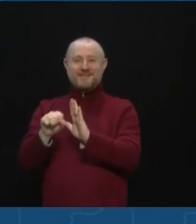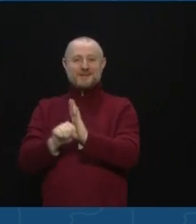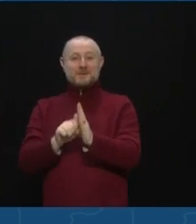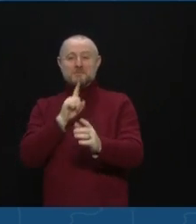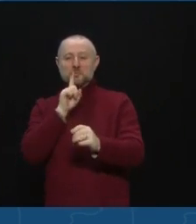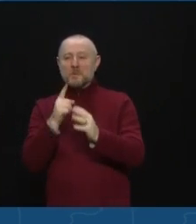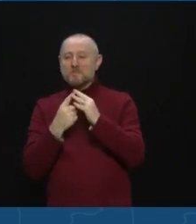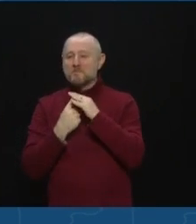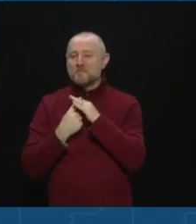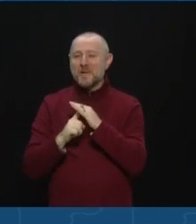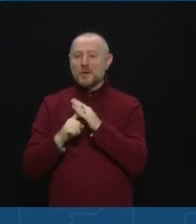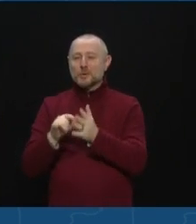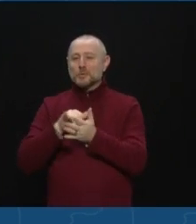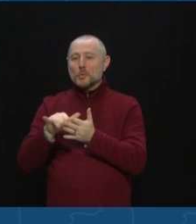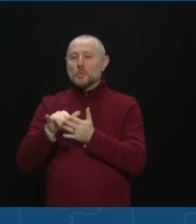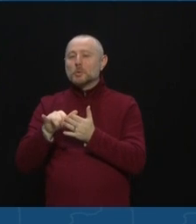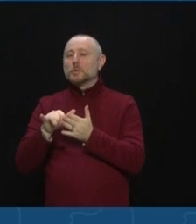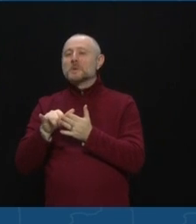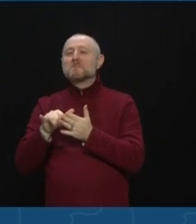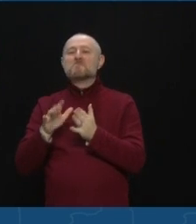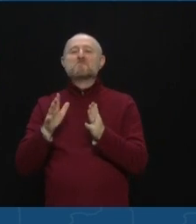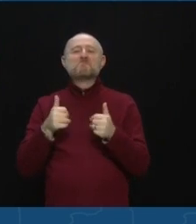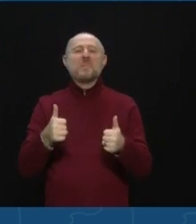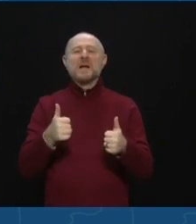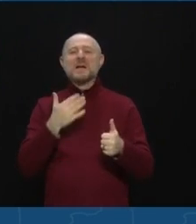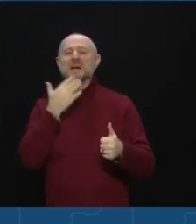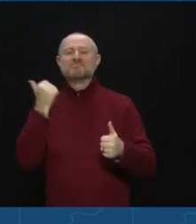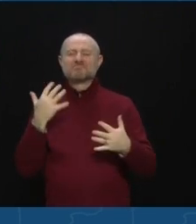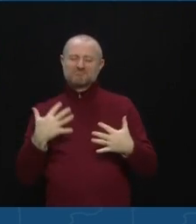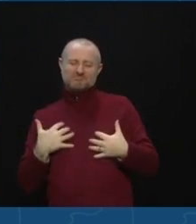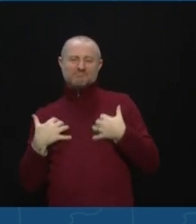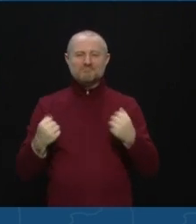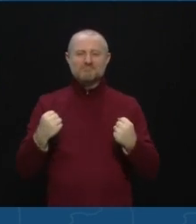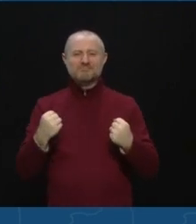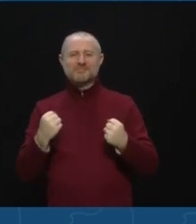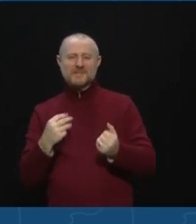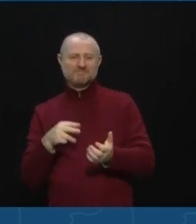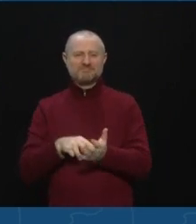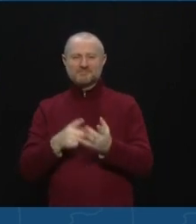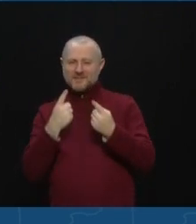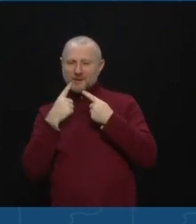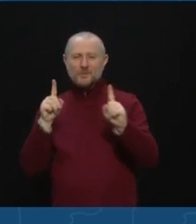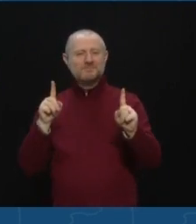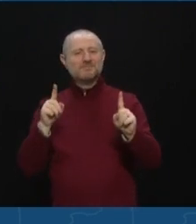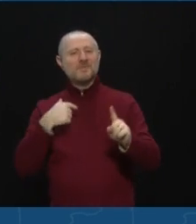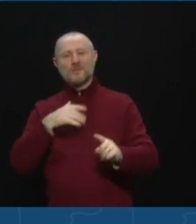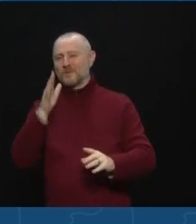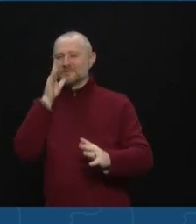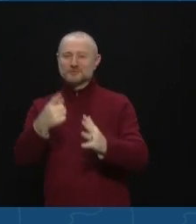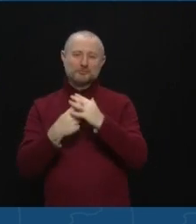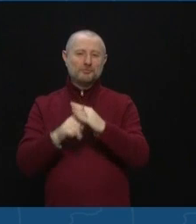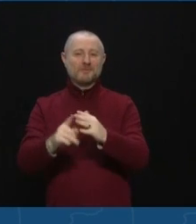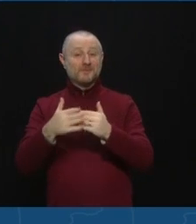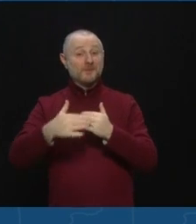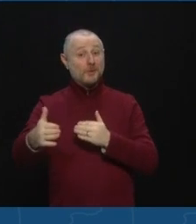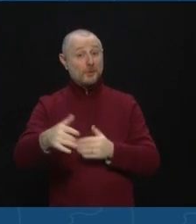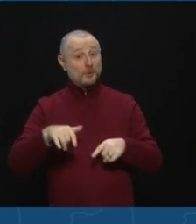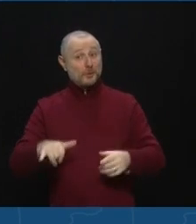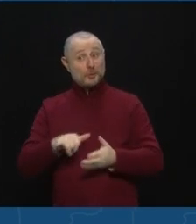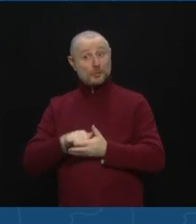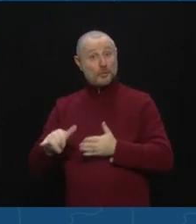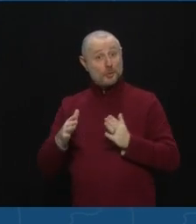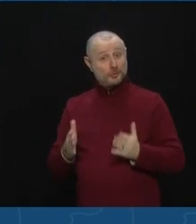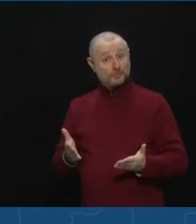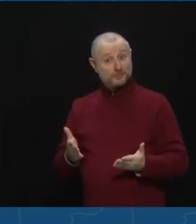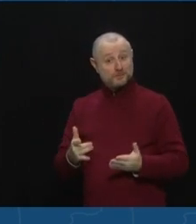York's next great comeback. I declared a new era for New York, and it continues today. So, New Yorkers, this